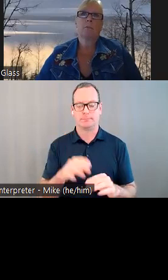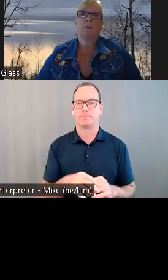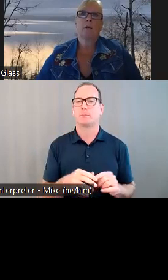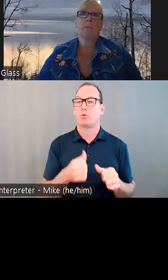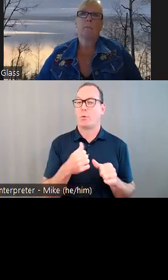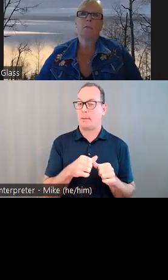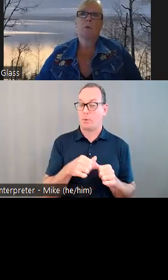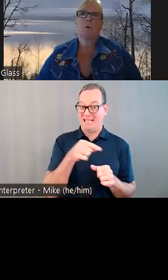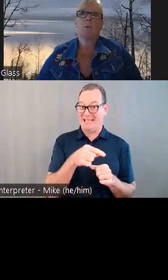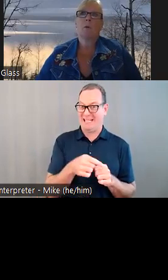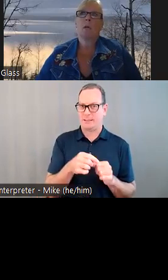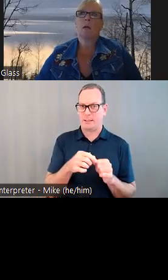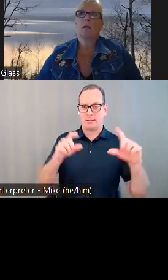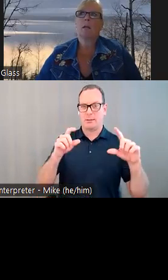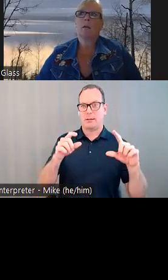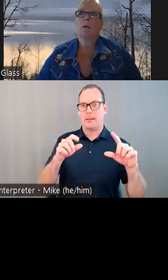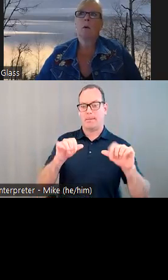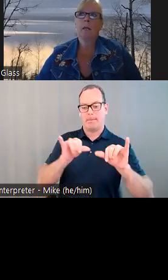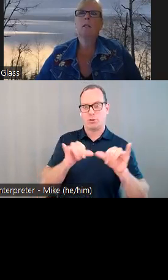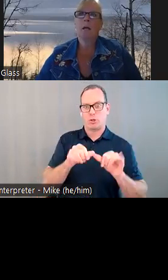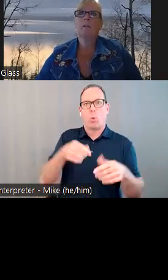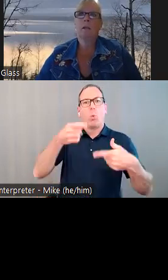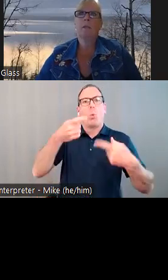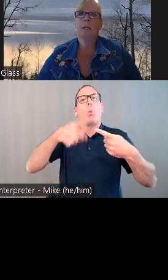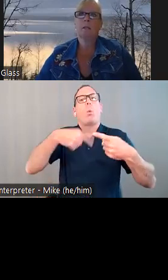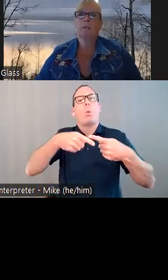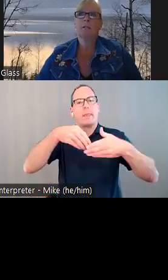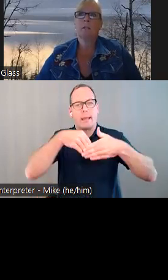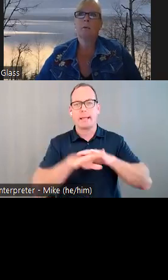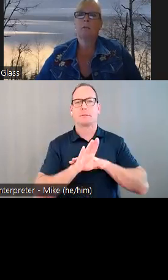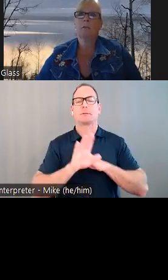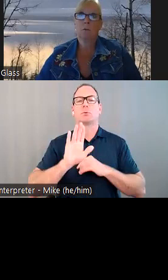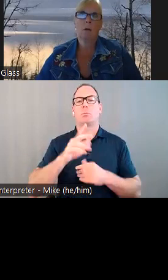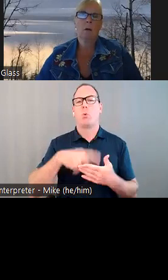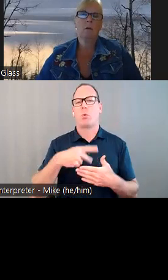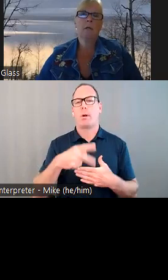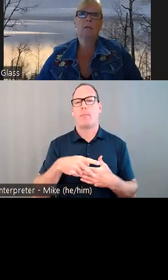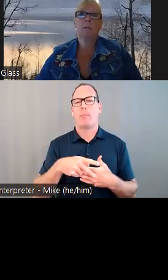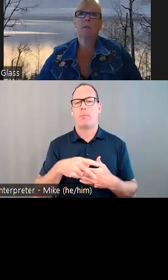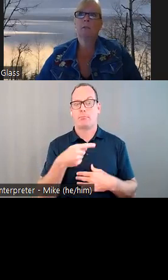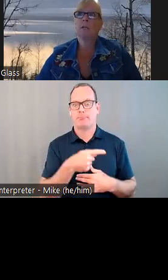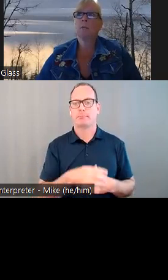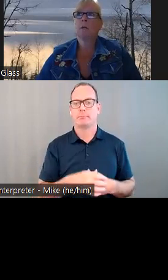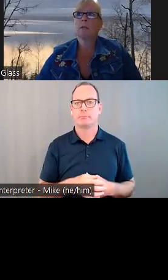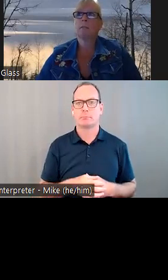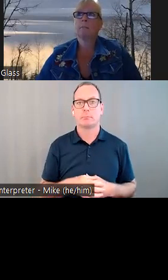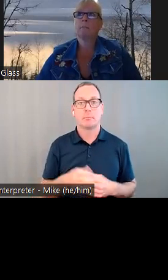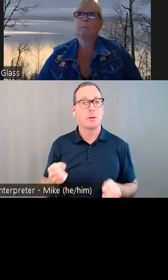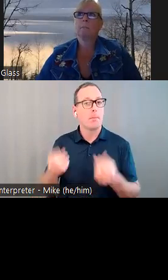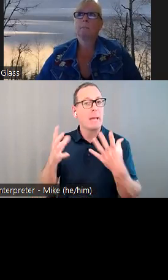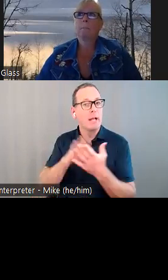entered your program. So there are quite a lot of LBS learners in the province who are already employed full-time or